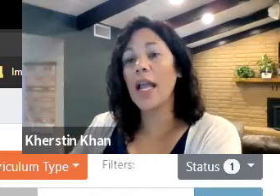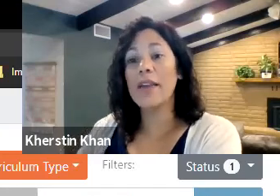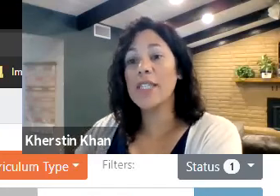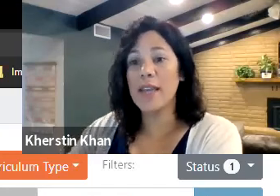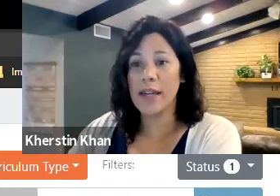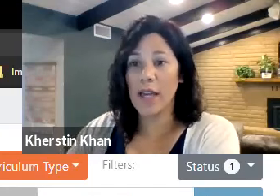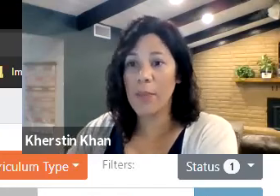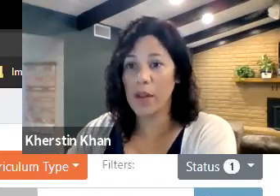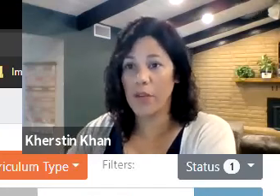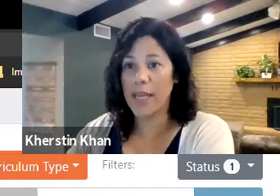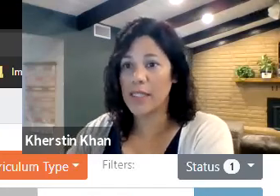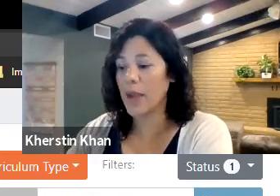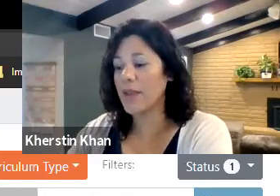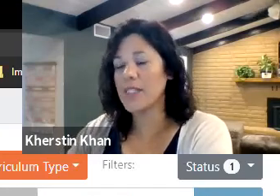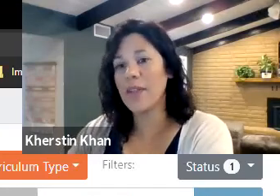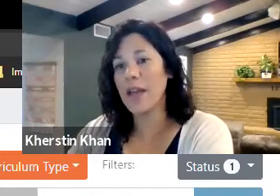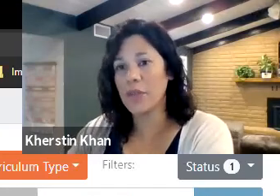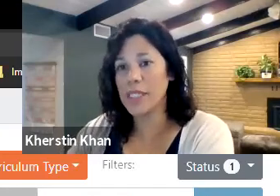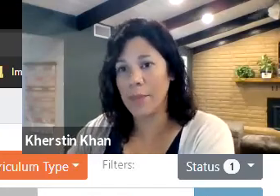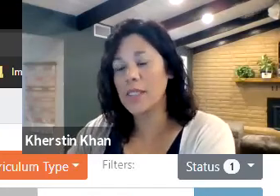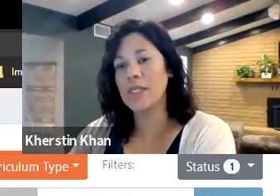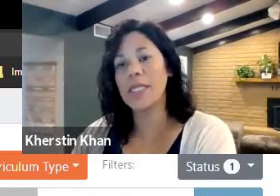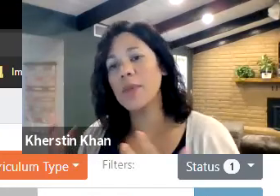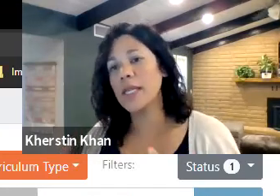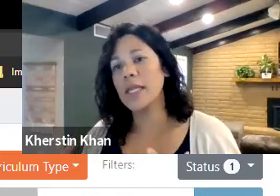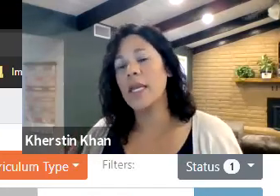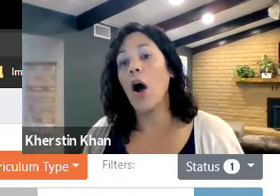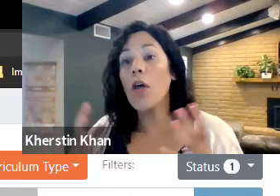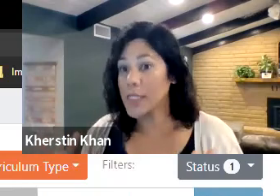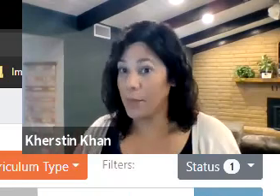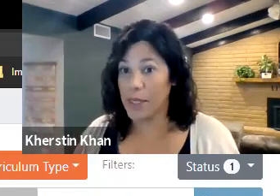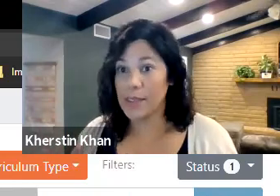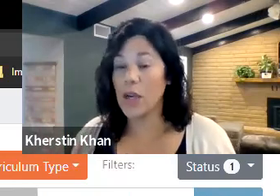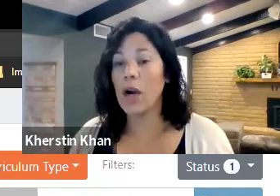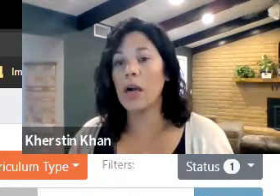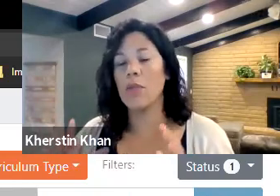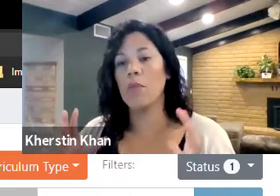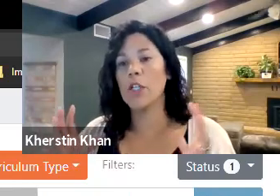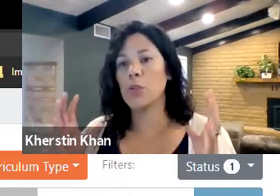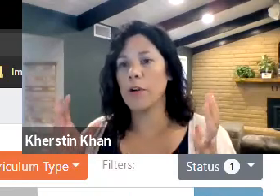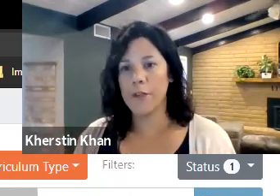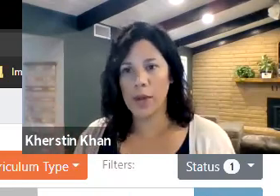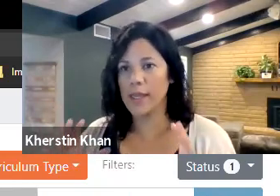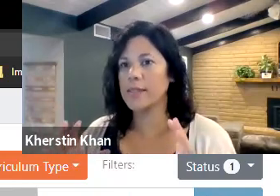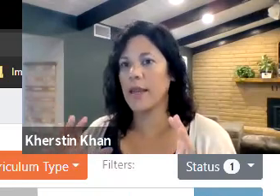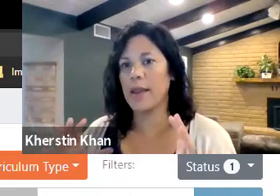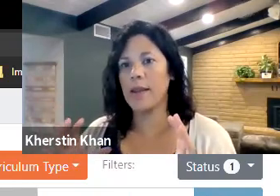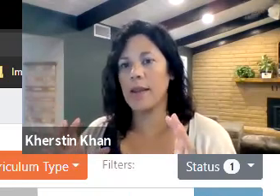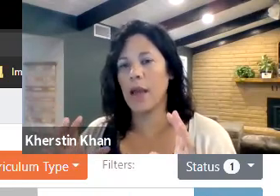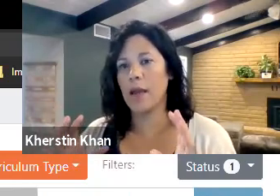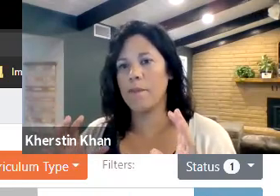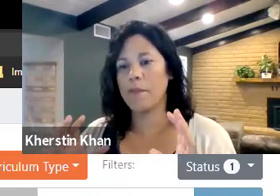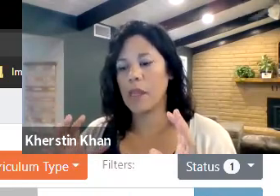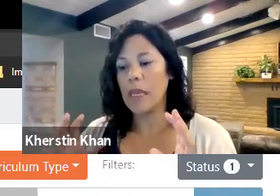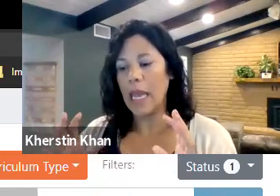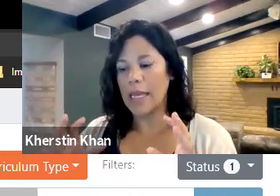that. And they've done that in a couple of ways, right? They've done that through the template. So the template, all the templates are much more focused